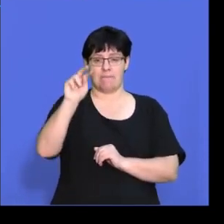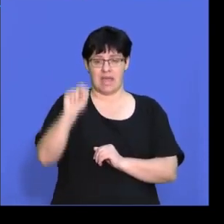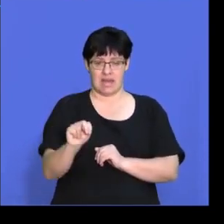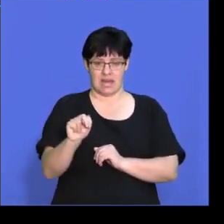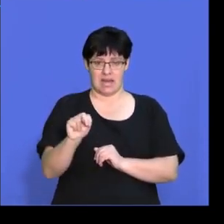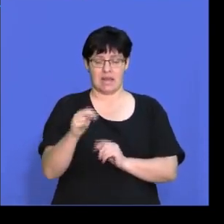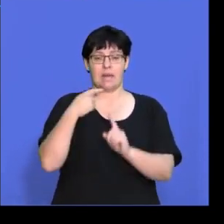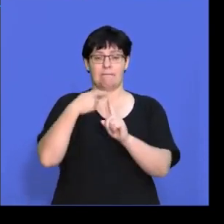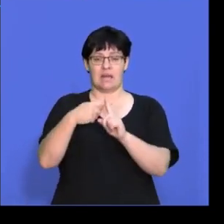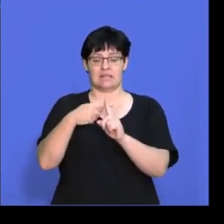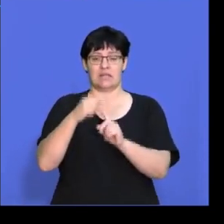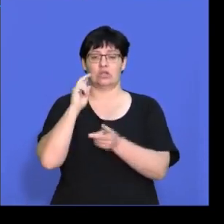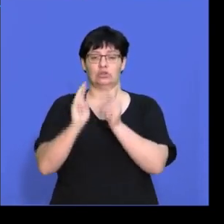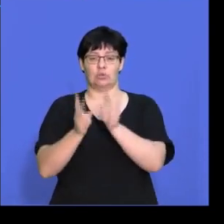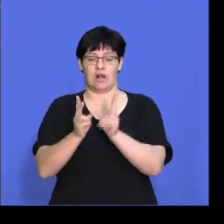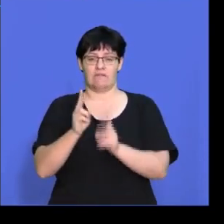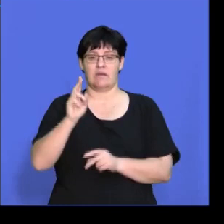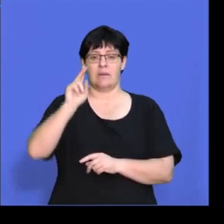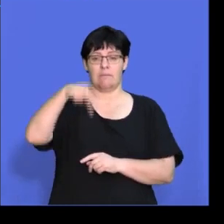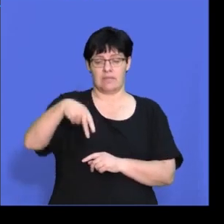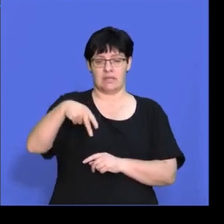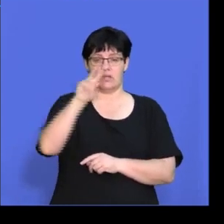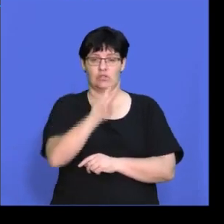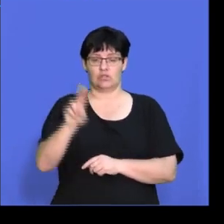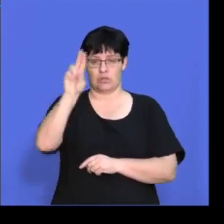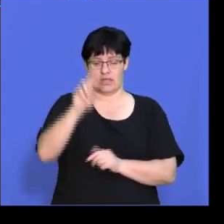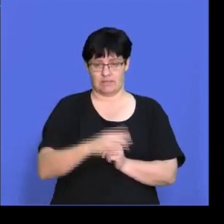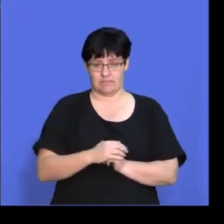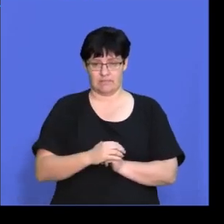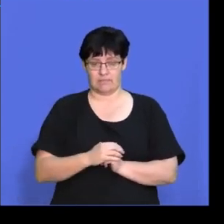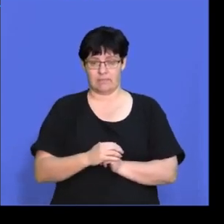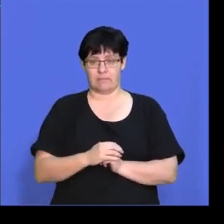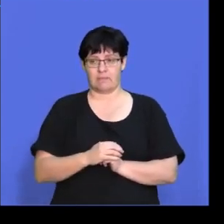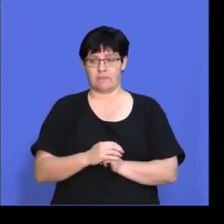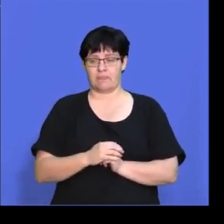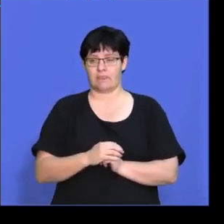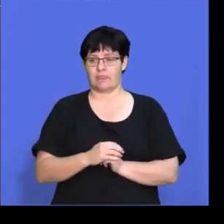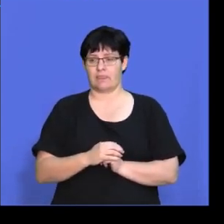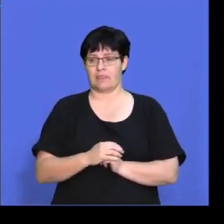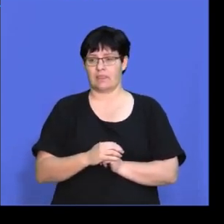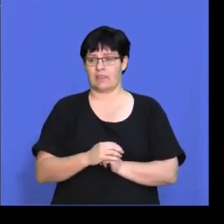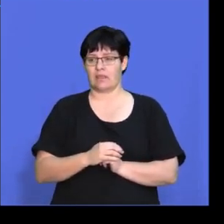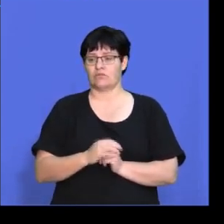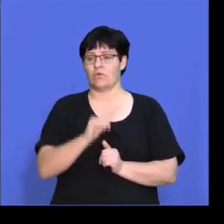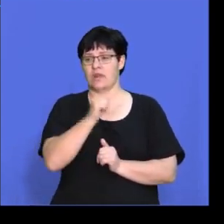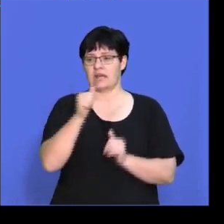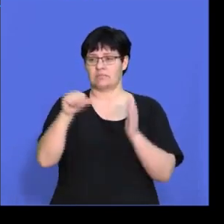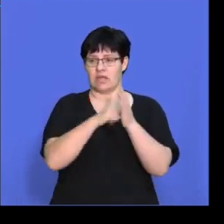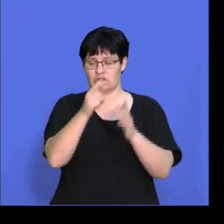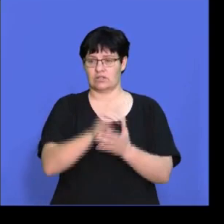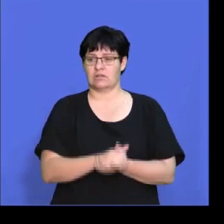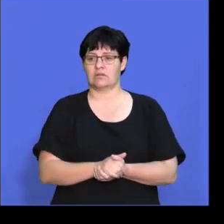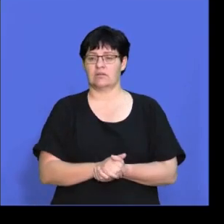4mn plus 12p squared. Okay, I'm going to go to the next page.